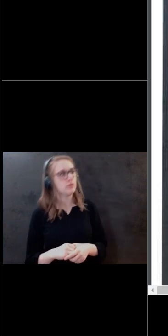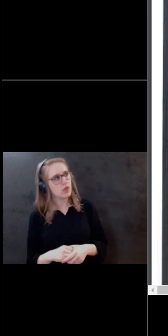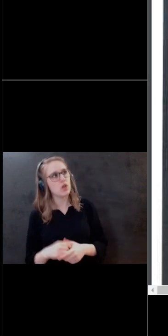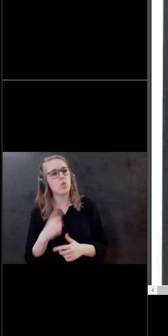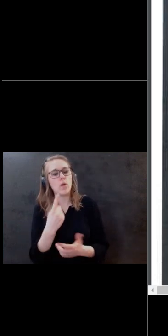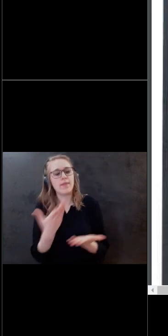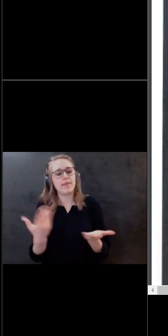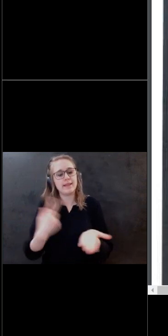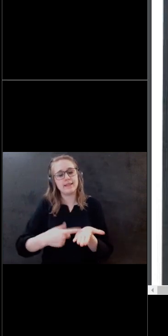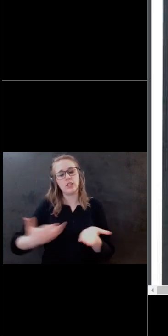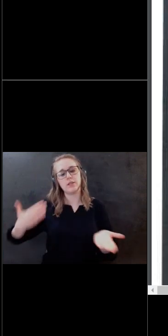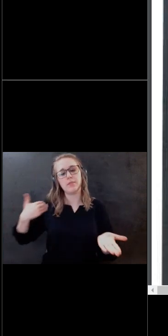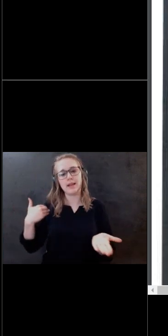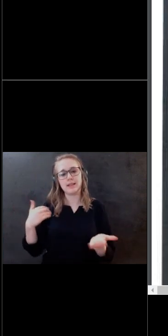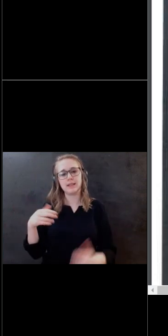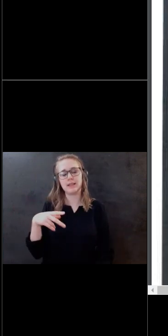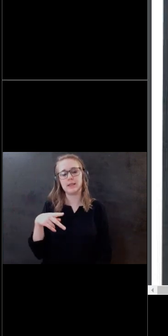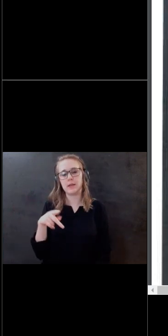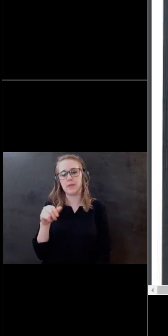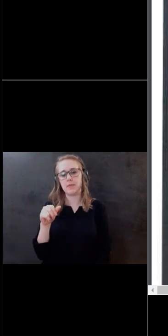in the past is pay in lieu of.